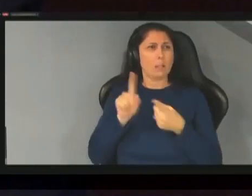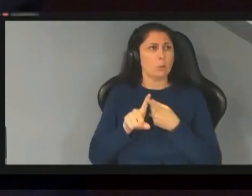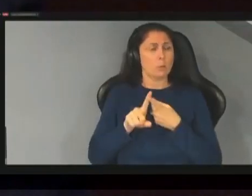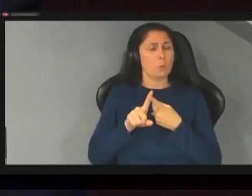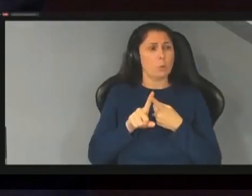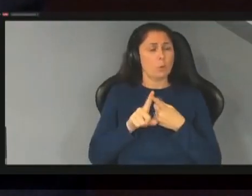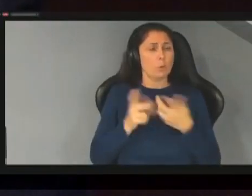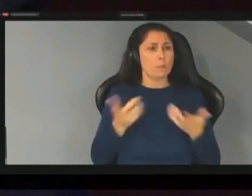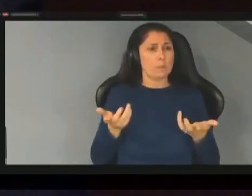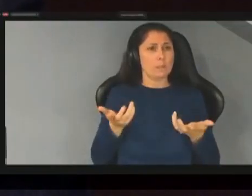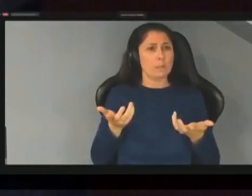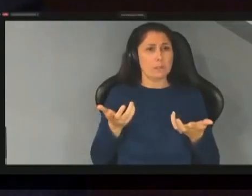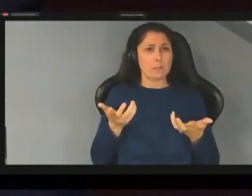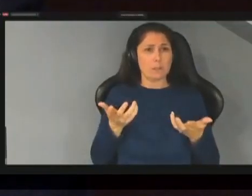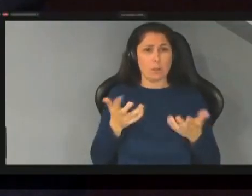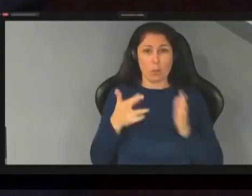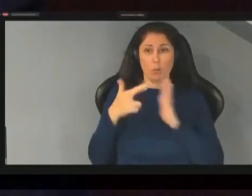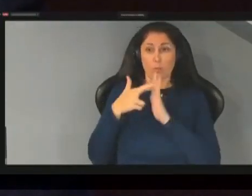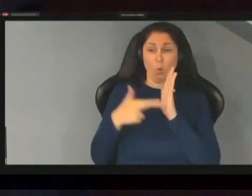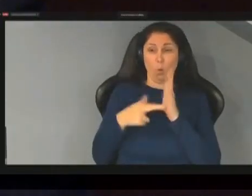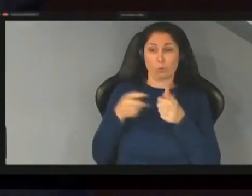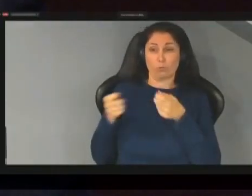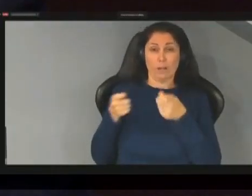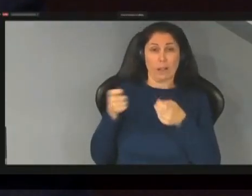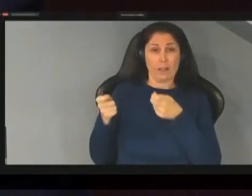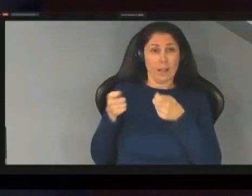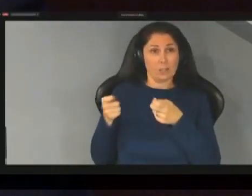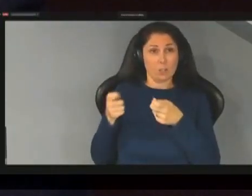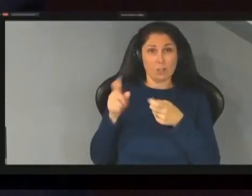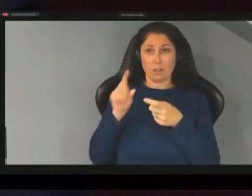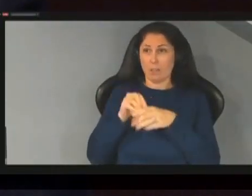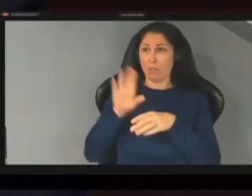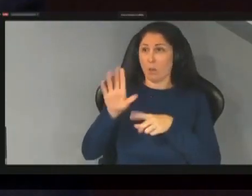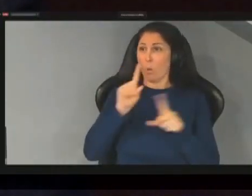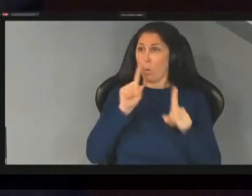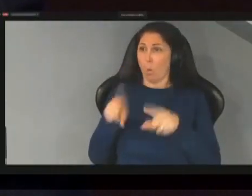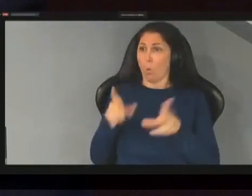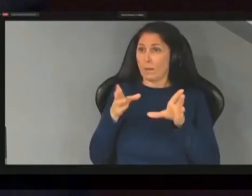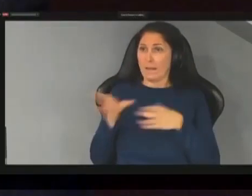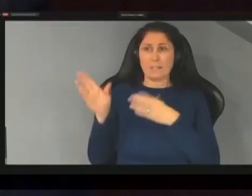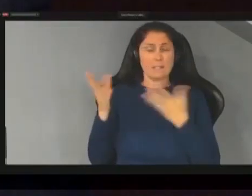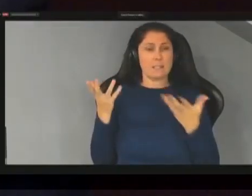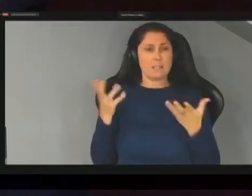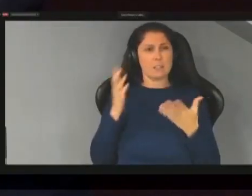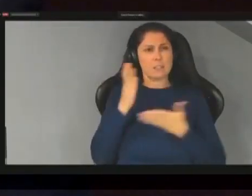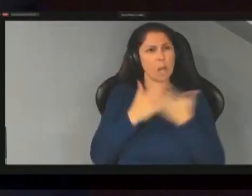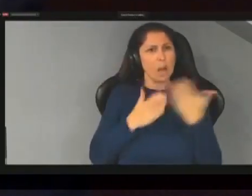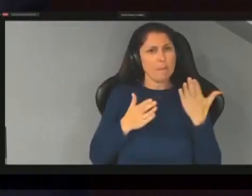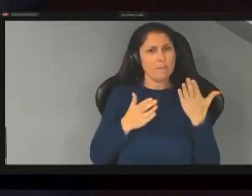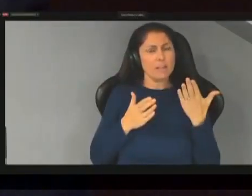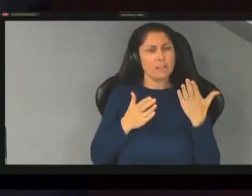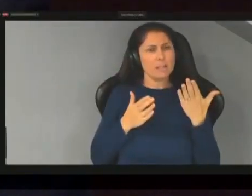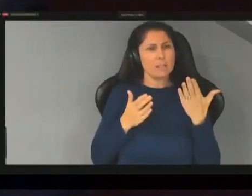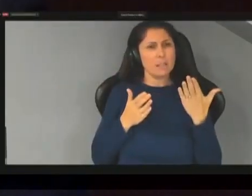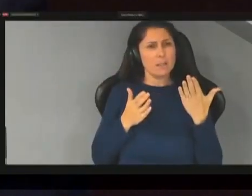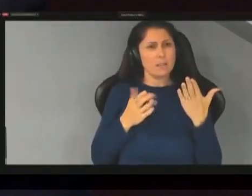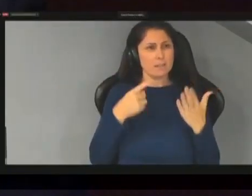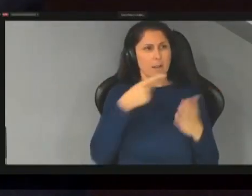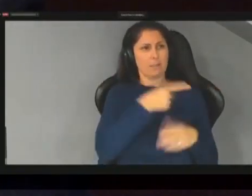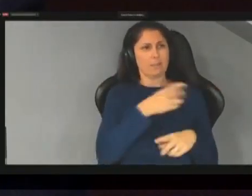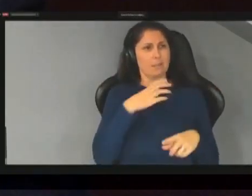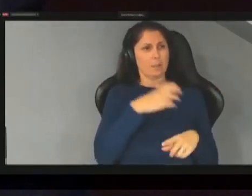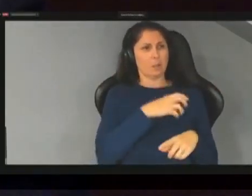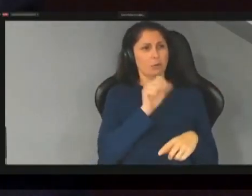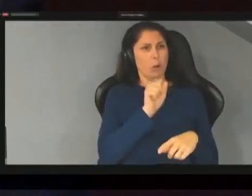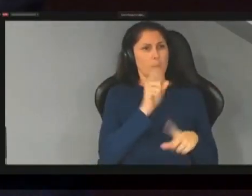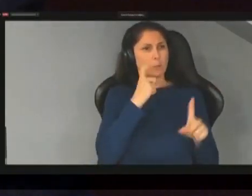the rules and regulations in the ordinance, and some of it is because, as Councilman Strasburg pointed out, they don't have the